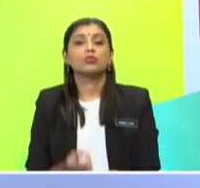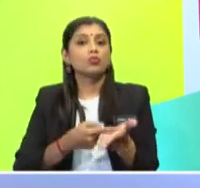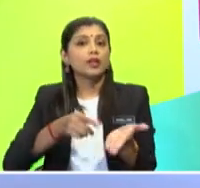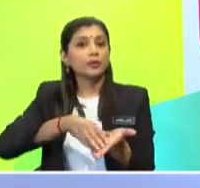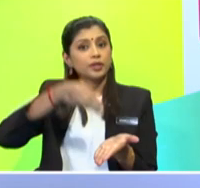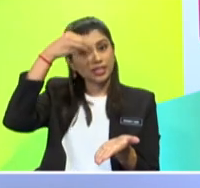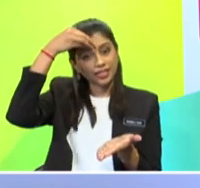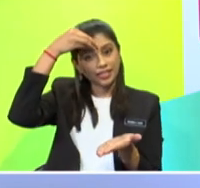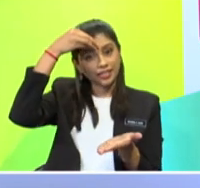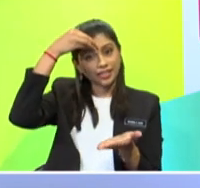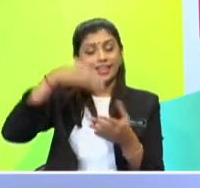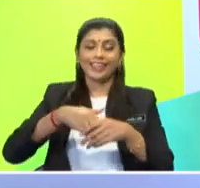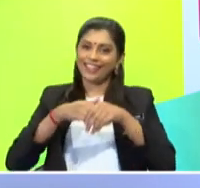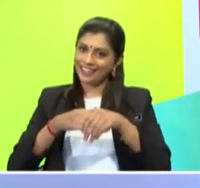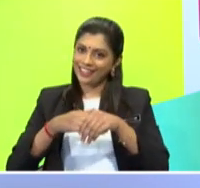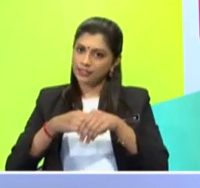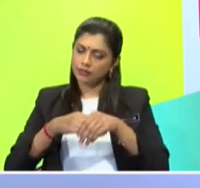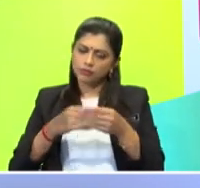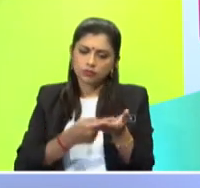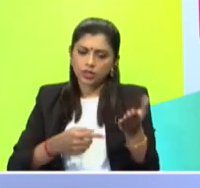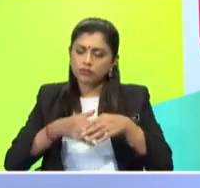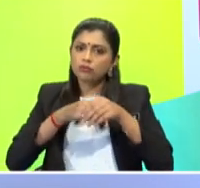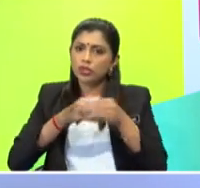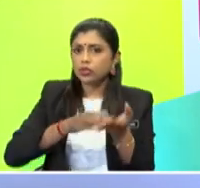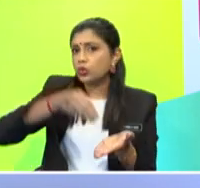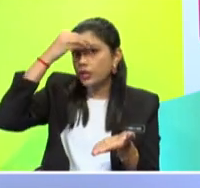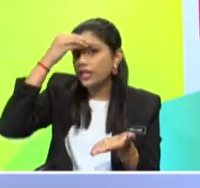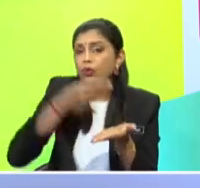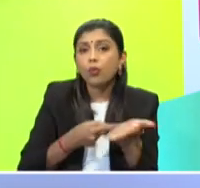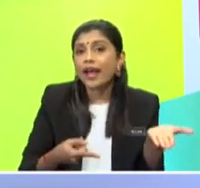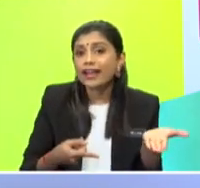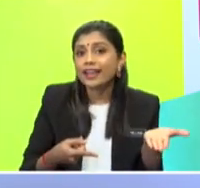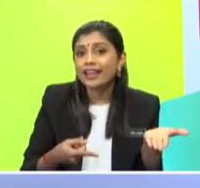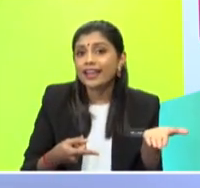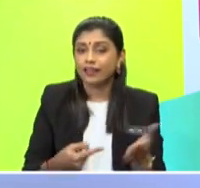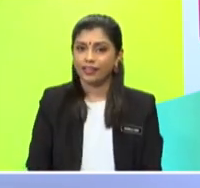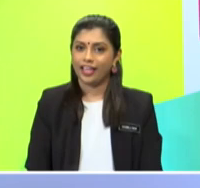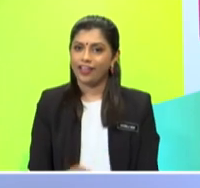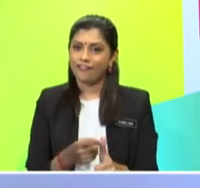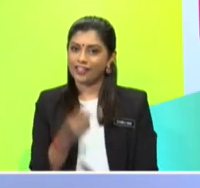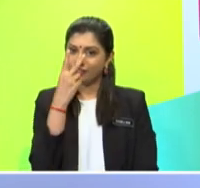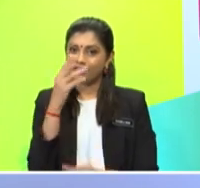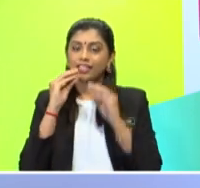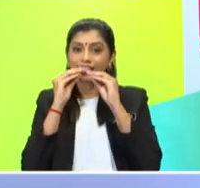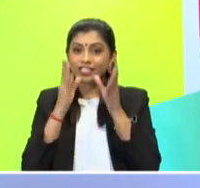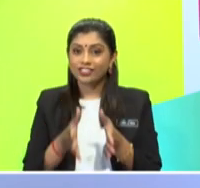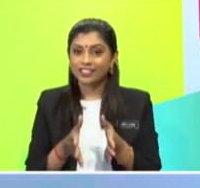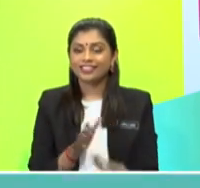and what exactly are we learning today? But more importantly, who are our teachers? Let's have a look at their profile.